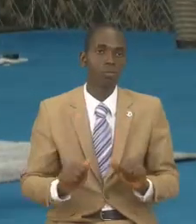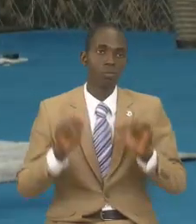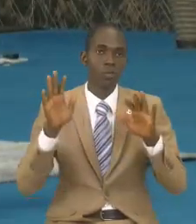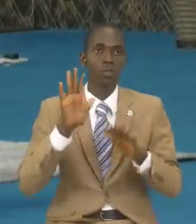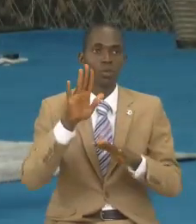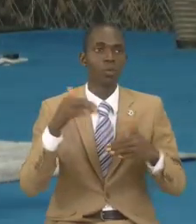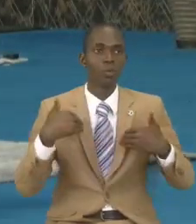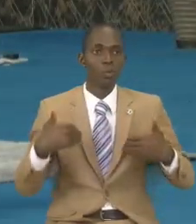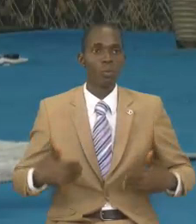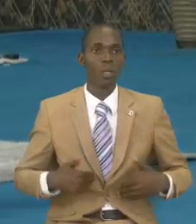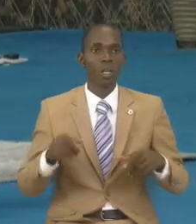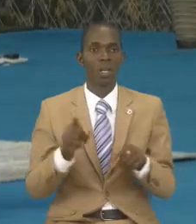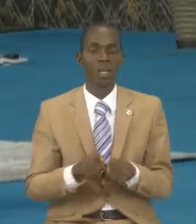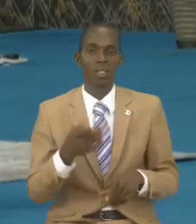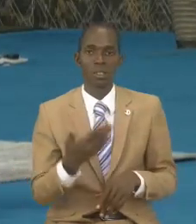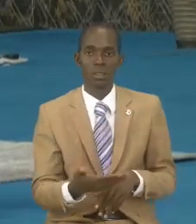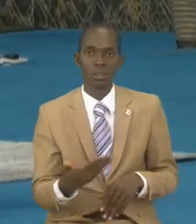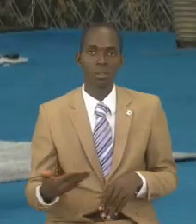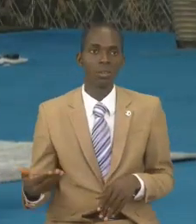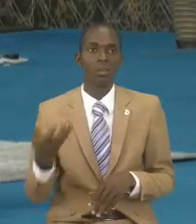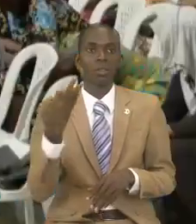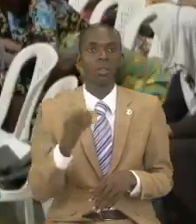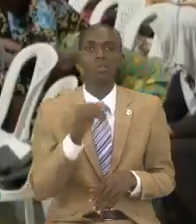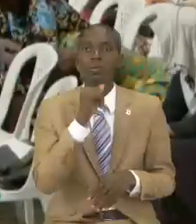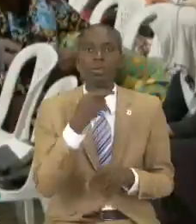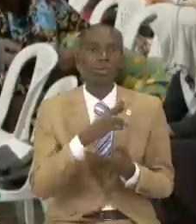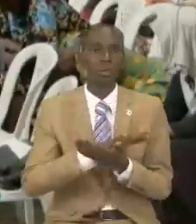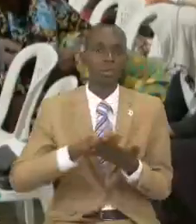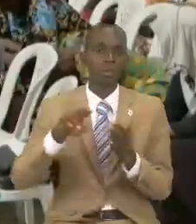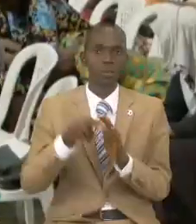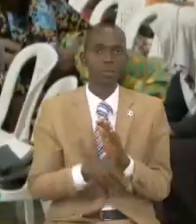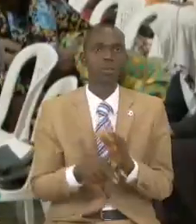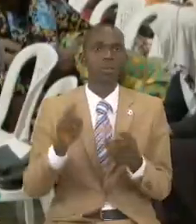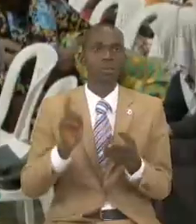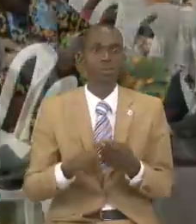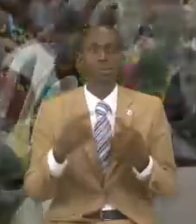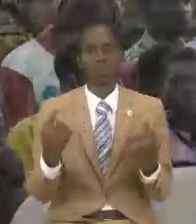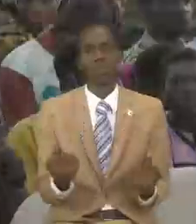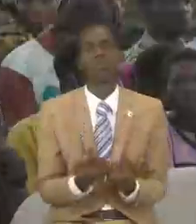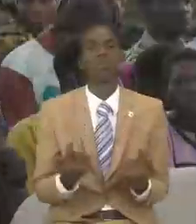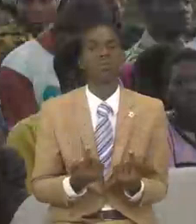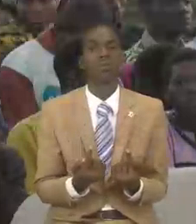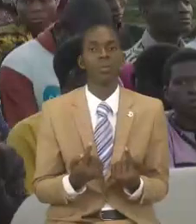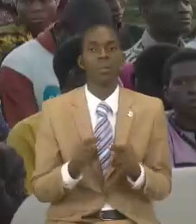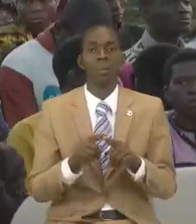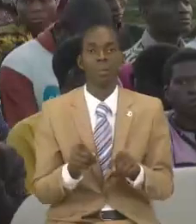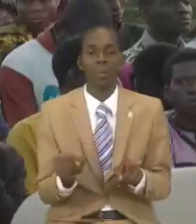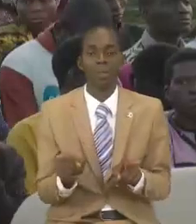as instruments of unrighteousness unto sin,